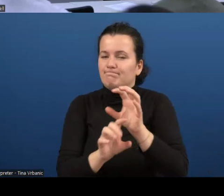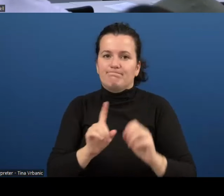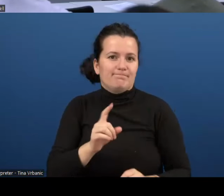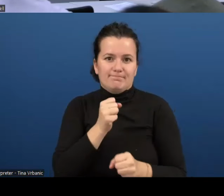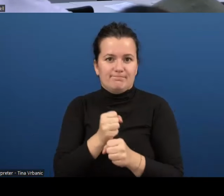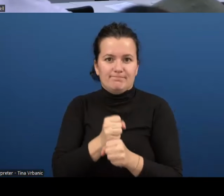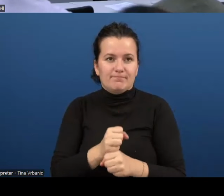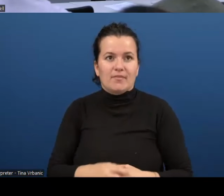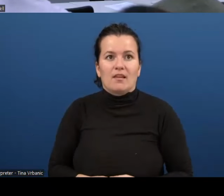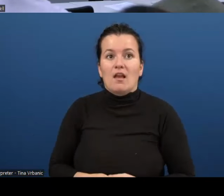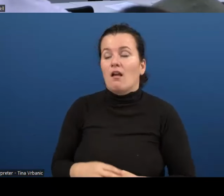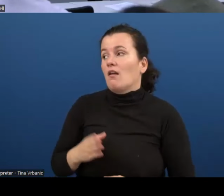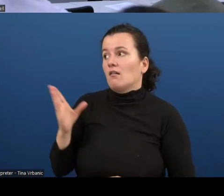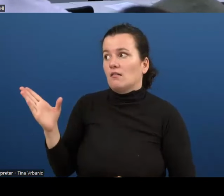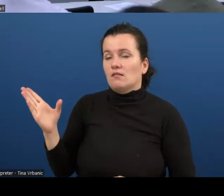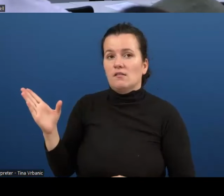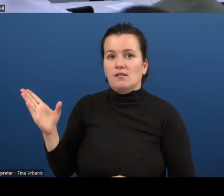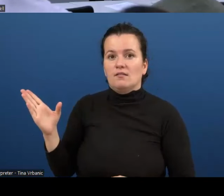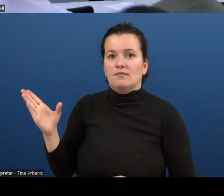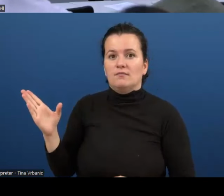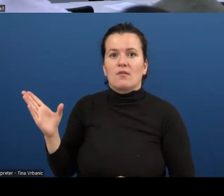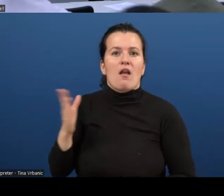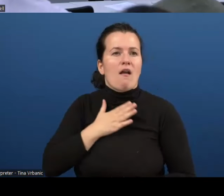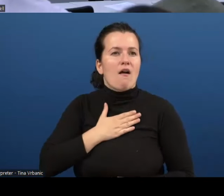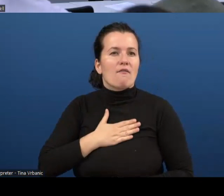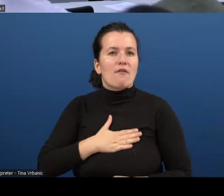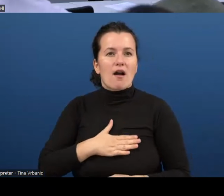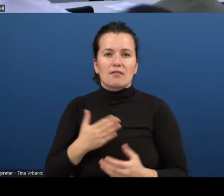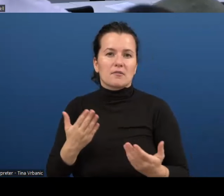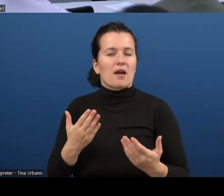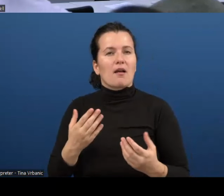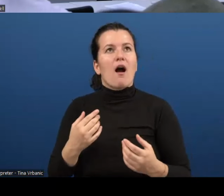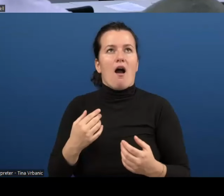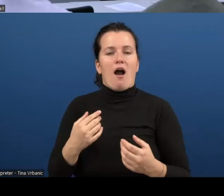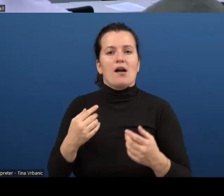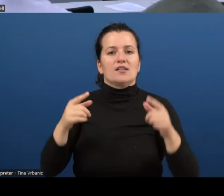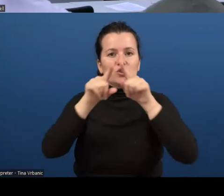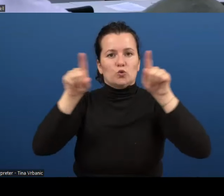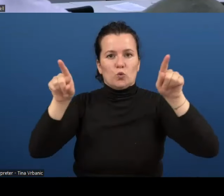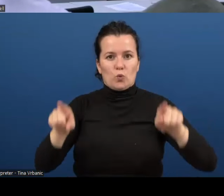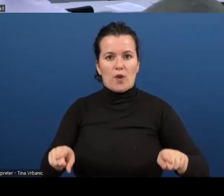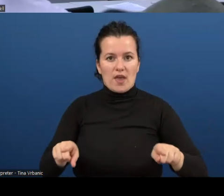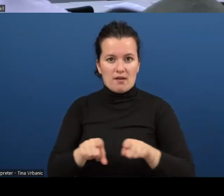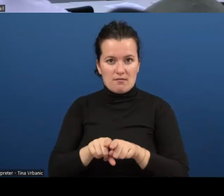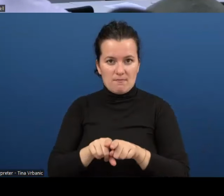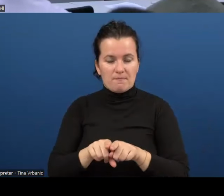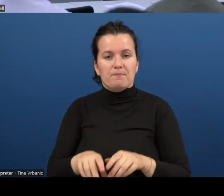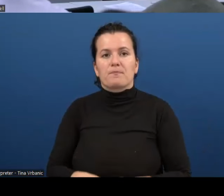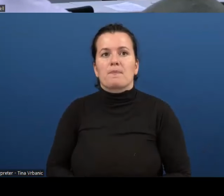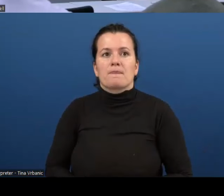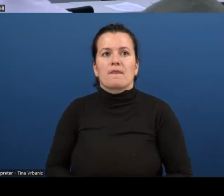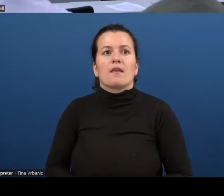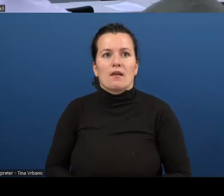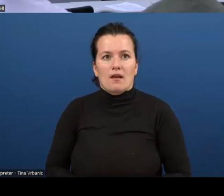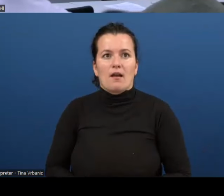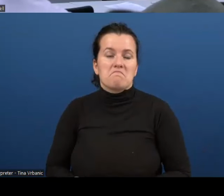well, if you want something to feel square at some point, you have to take into account that this resolution is